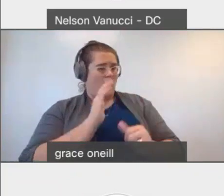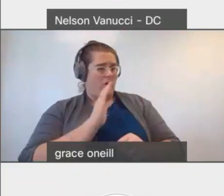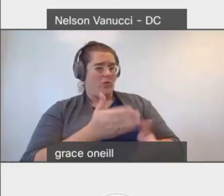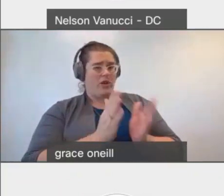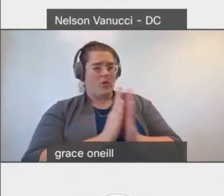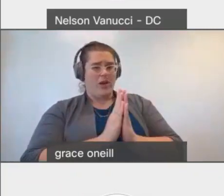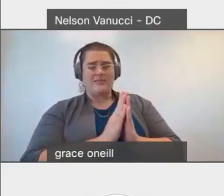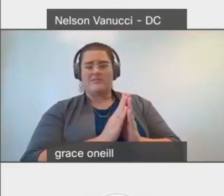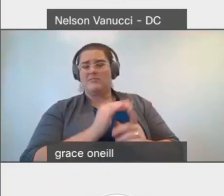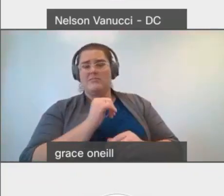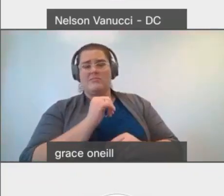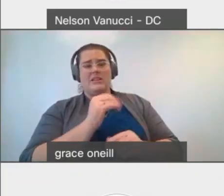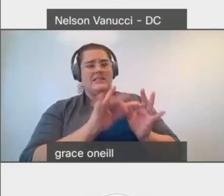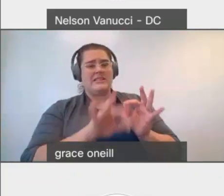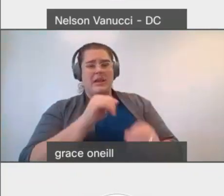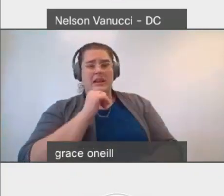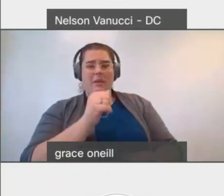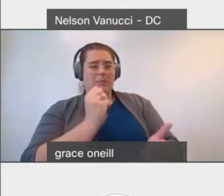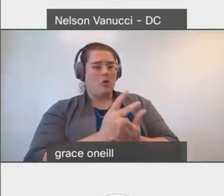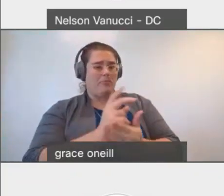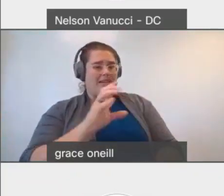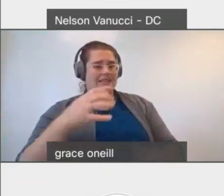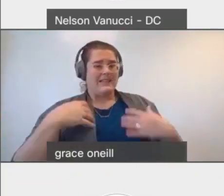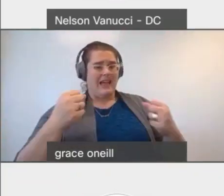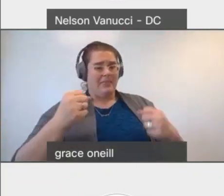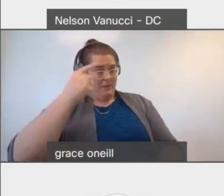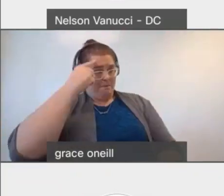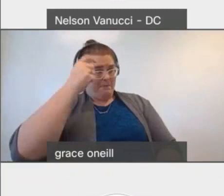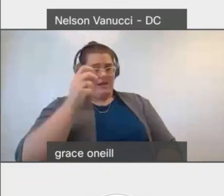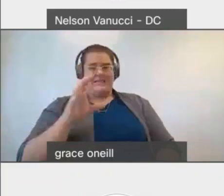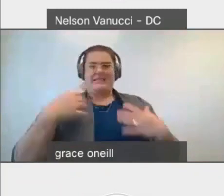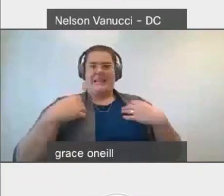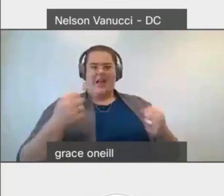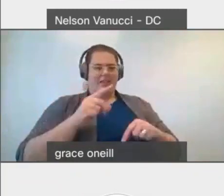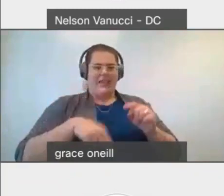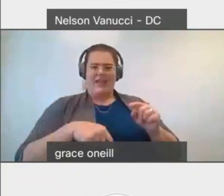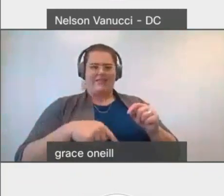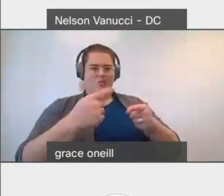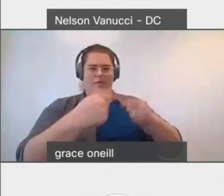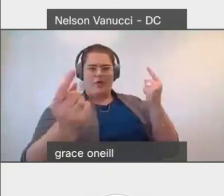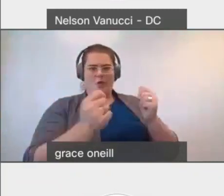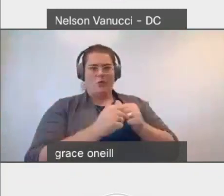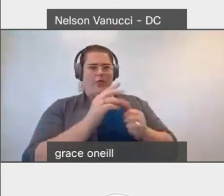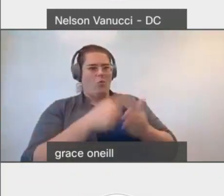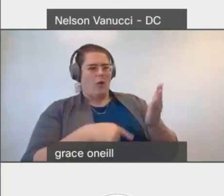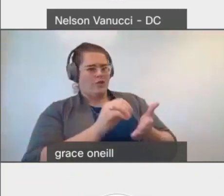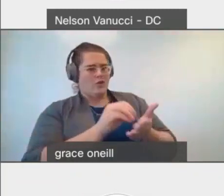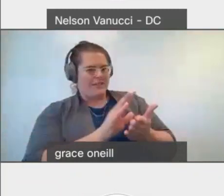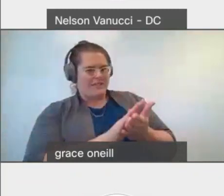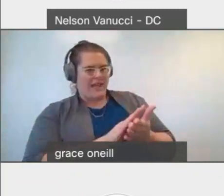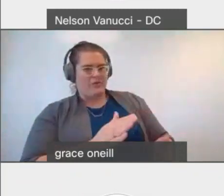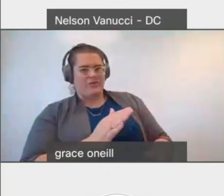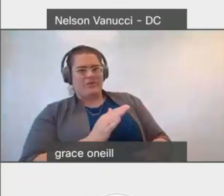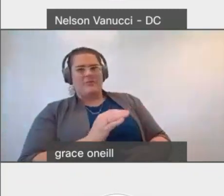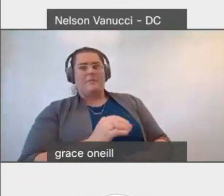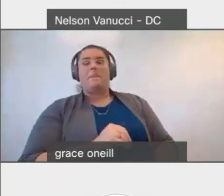by DC Health, since DC Health will have no ability to refute what is written? On the religious exemption,